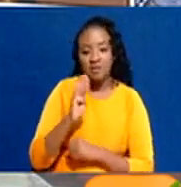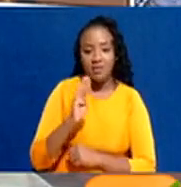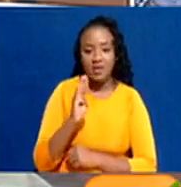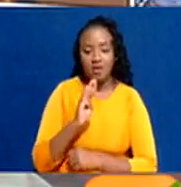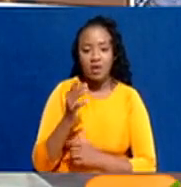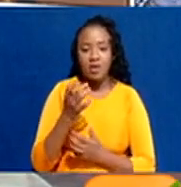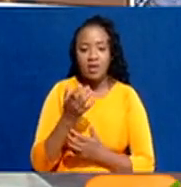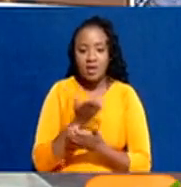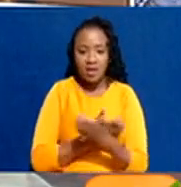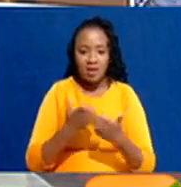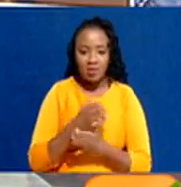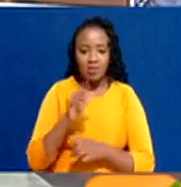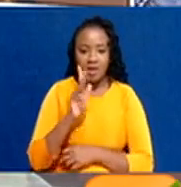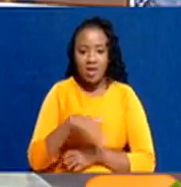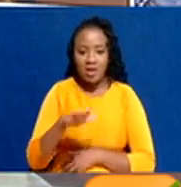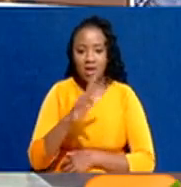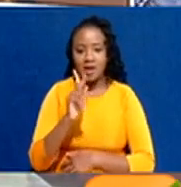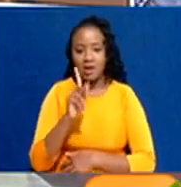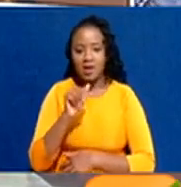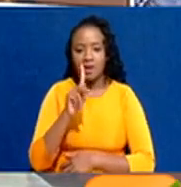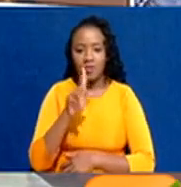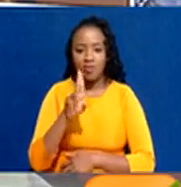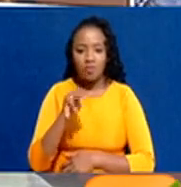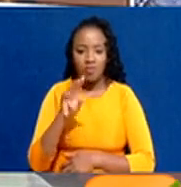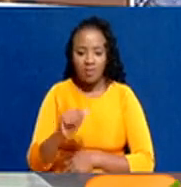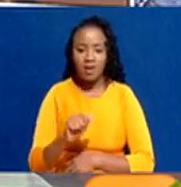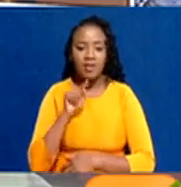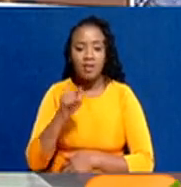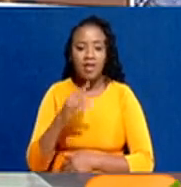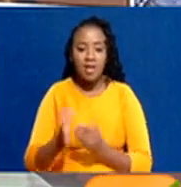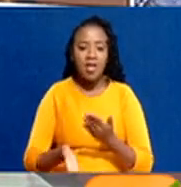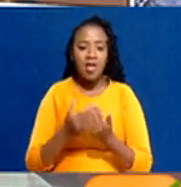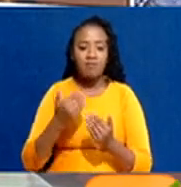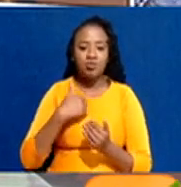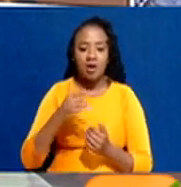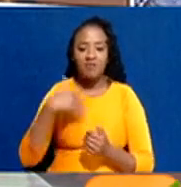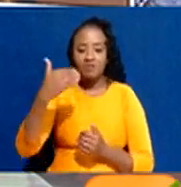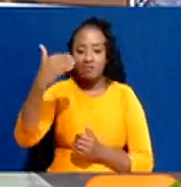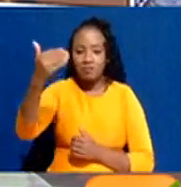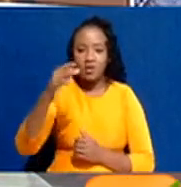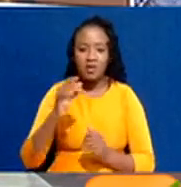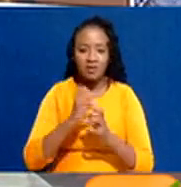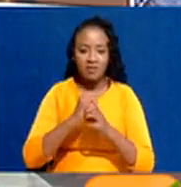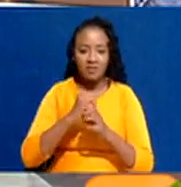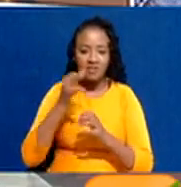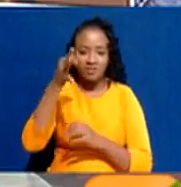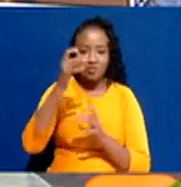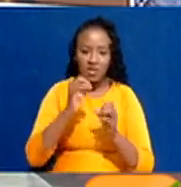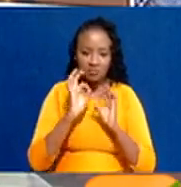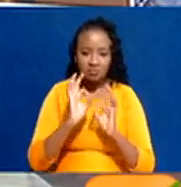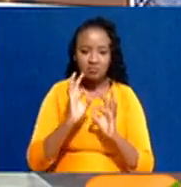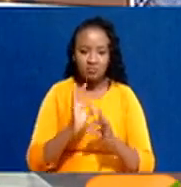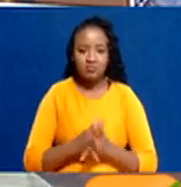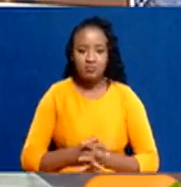Kakuma camp and paving the way for brighter, more empowered futures. We get more from our very own Mary